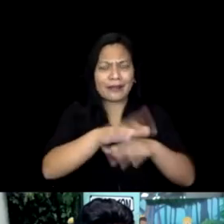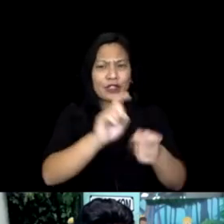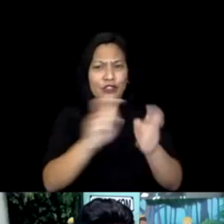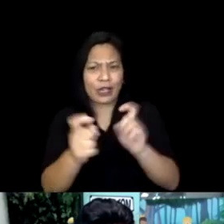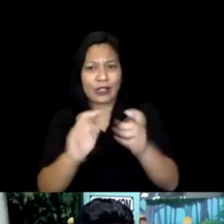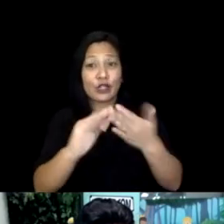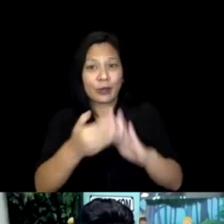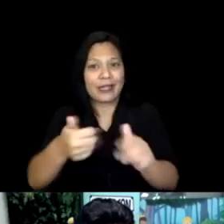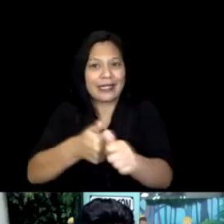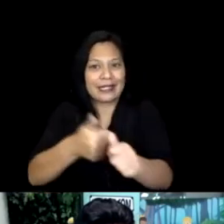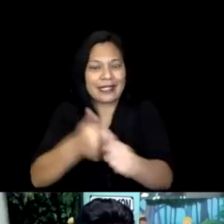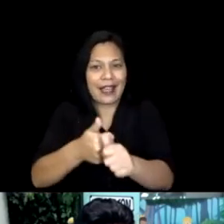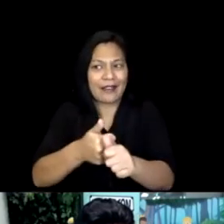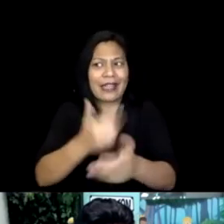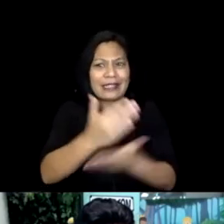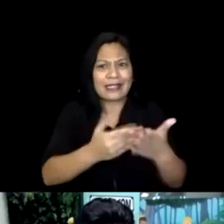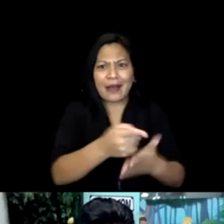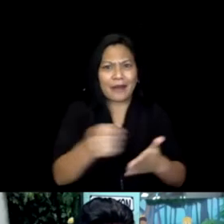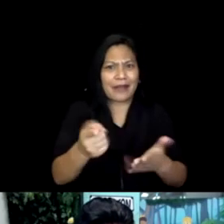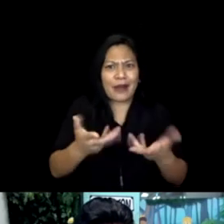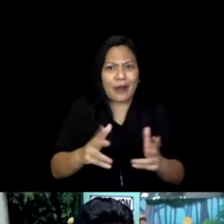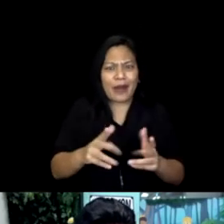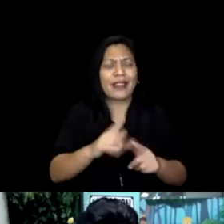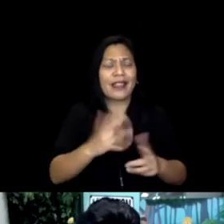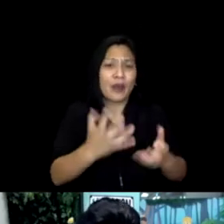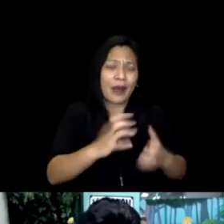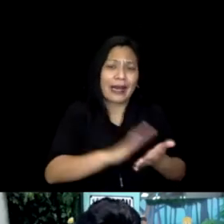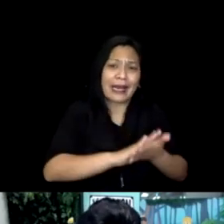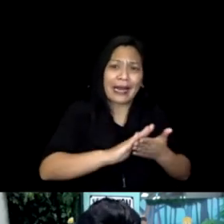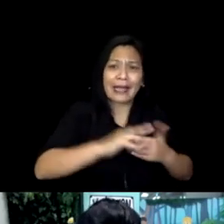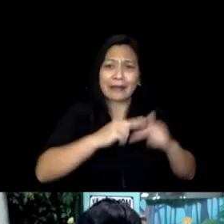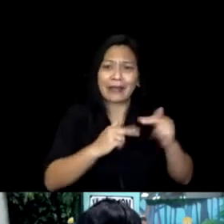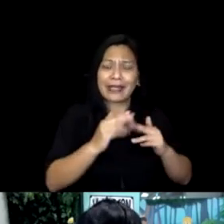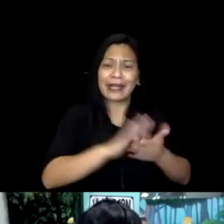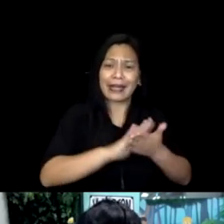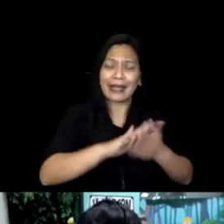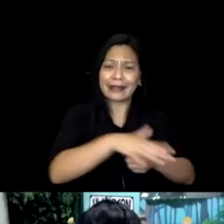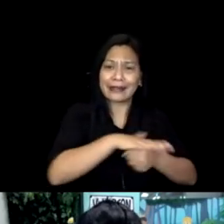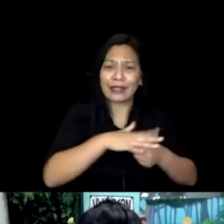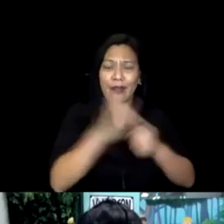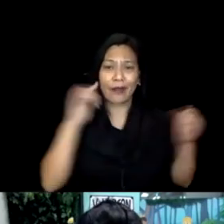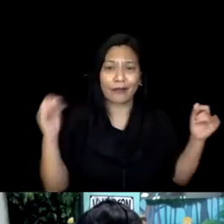So they want a nice place, but they don't want all the things that are going to come with it.